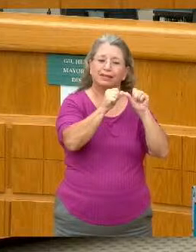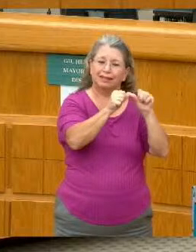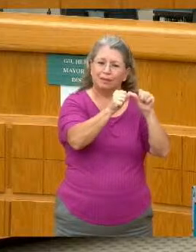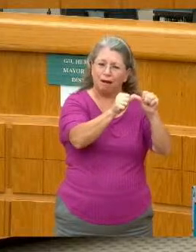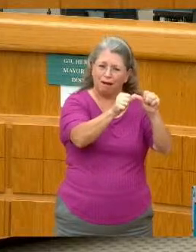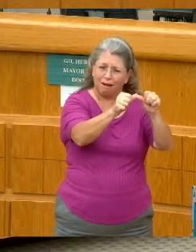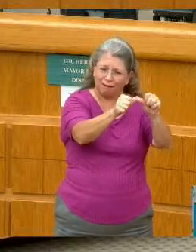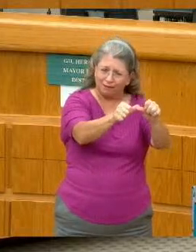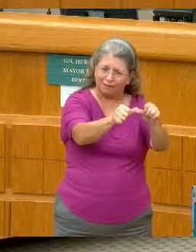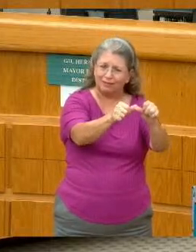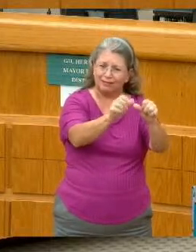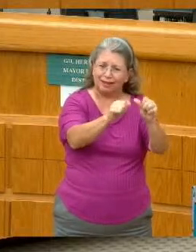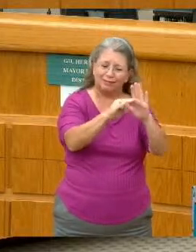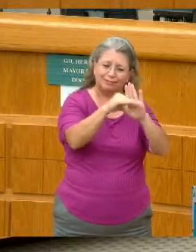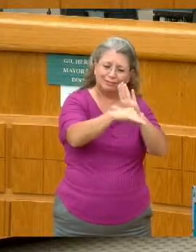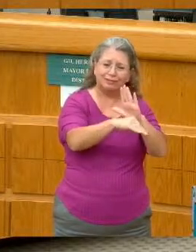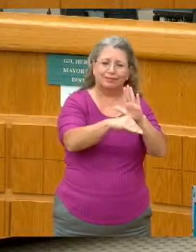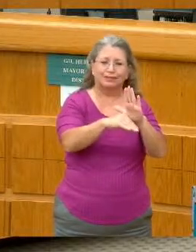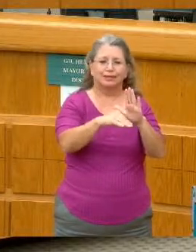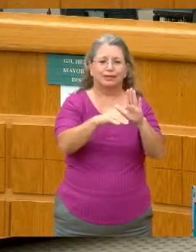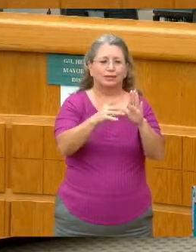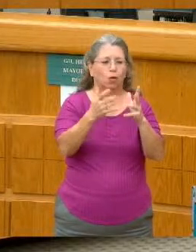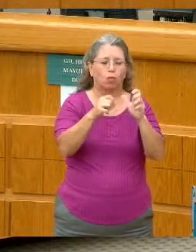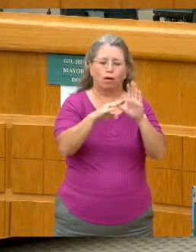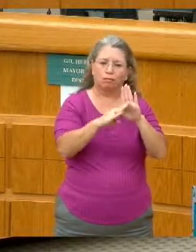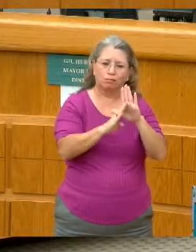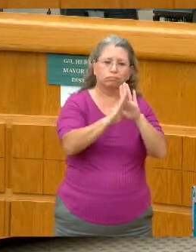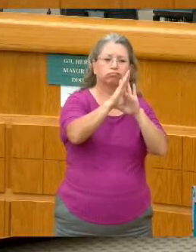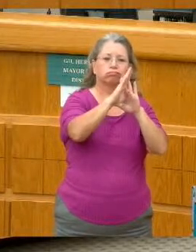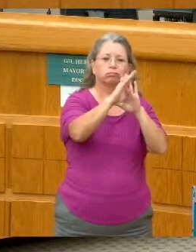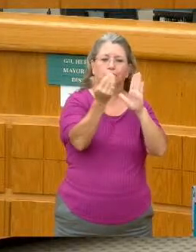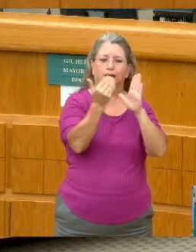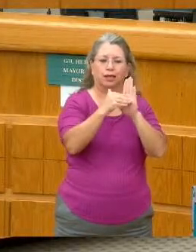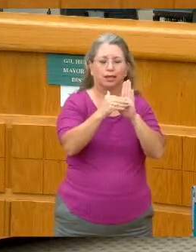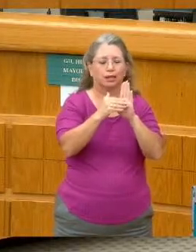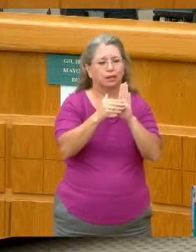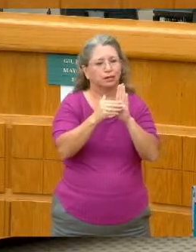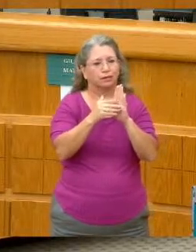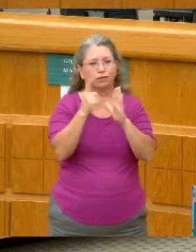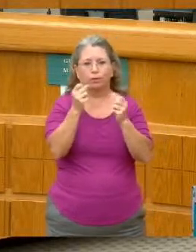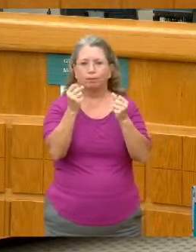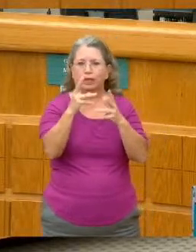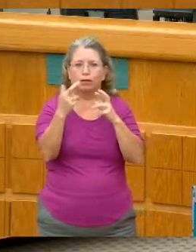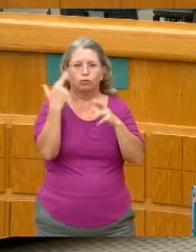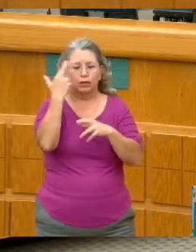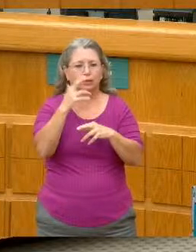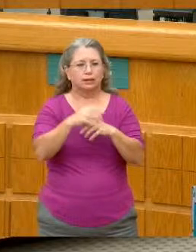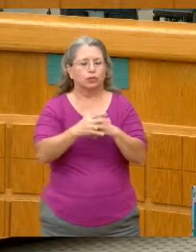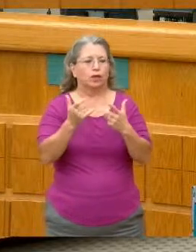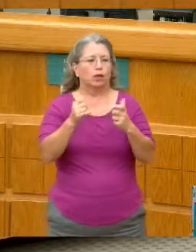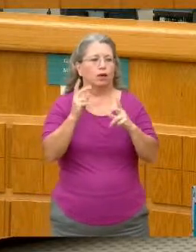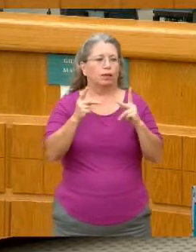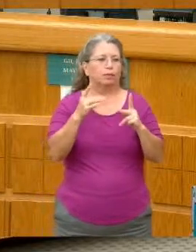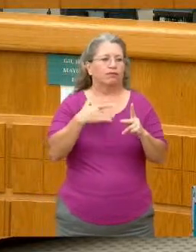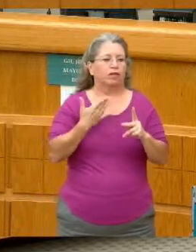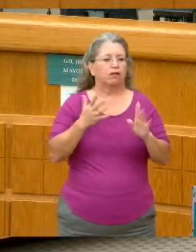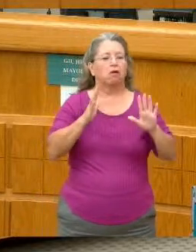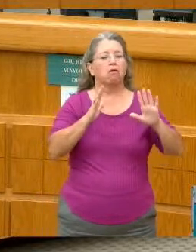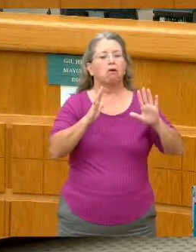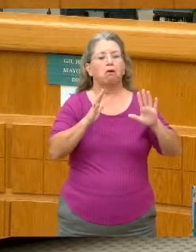up for numerous reasons, to include potentially school, persons feeling more relaxed and going out